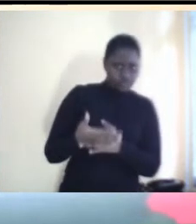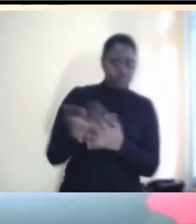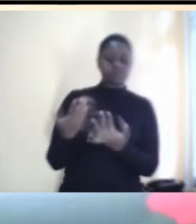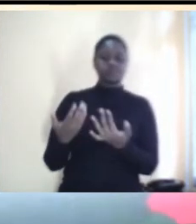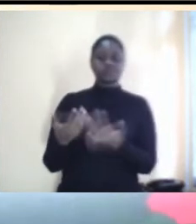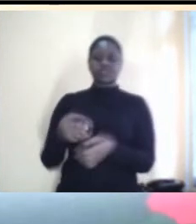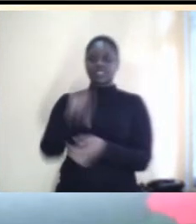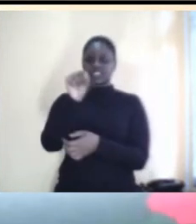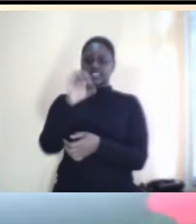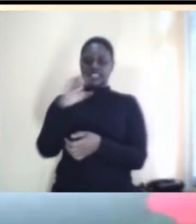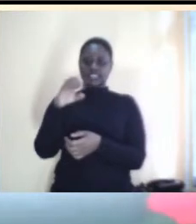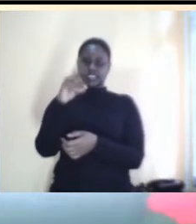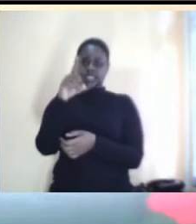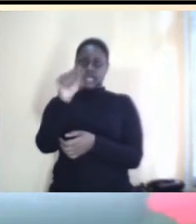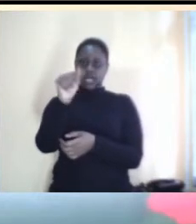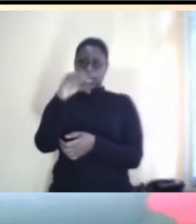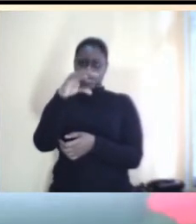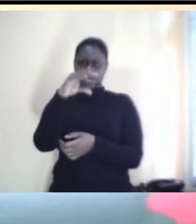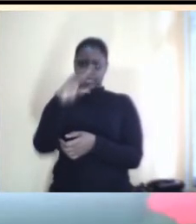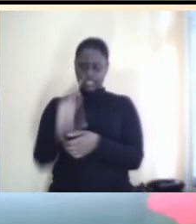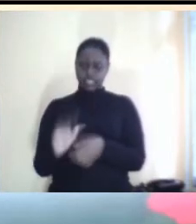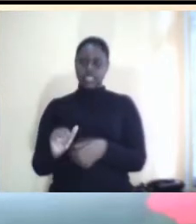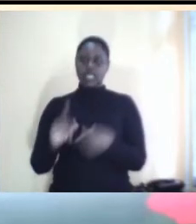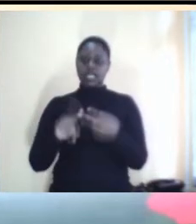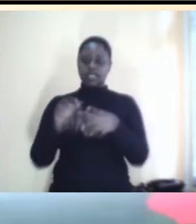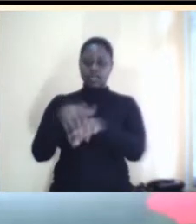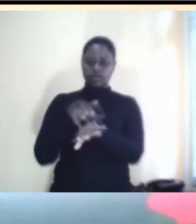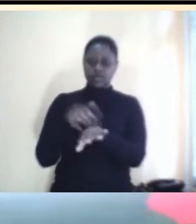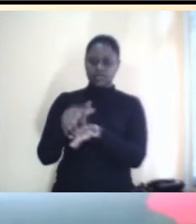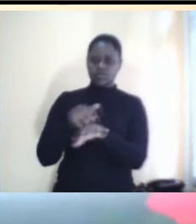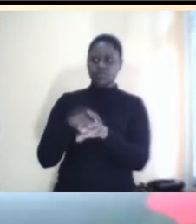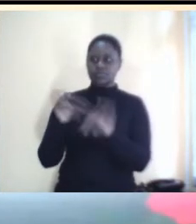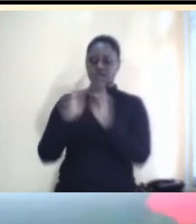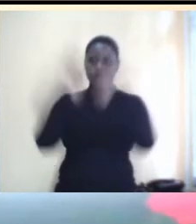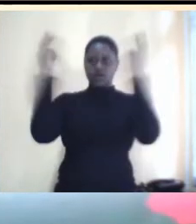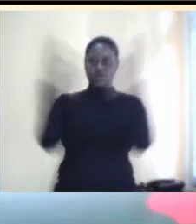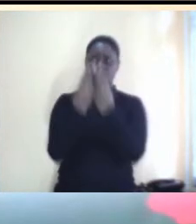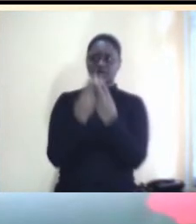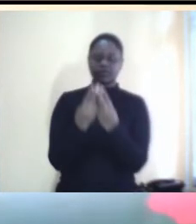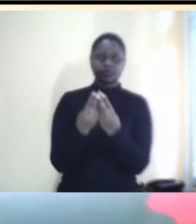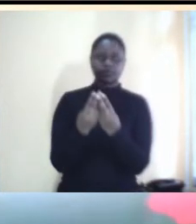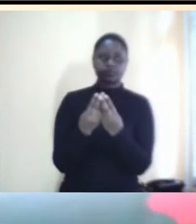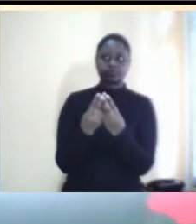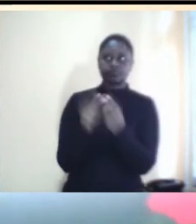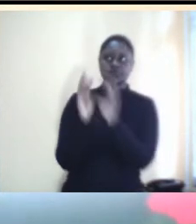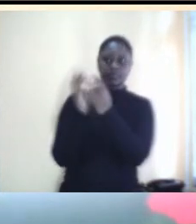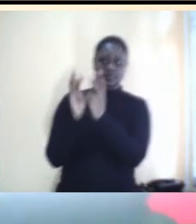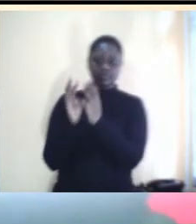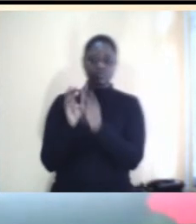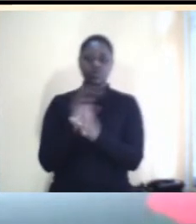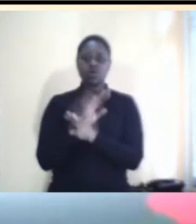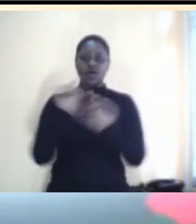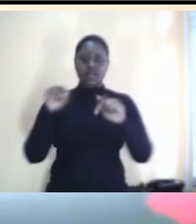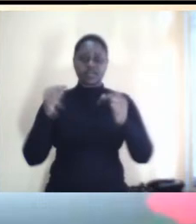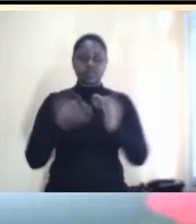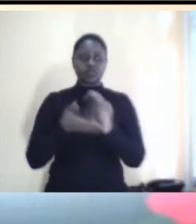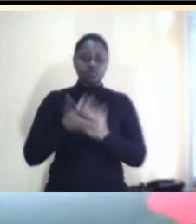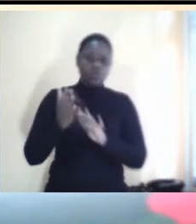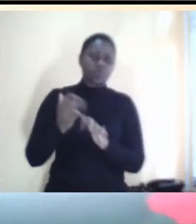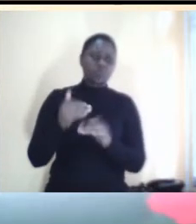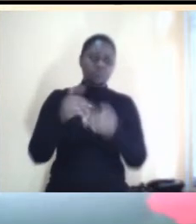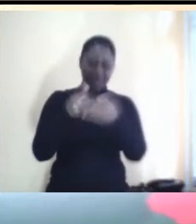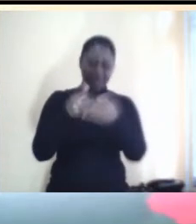SEDARI and OSCA colleges of agriculture to a wide clientele. I'm not going to go beyond